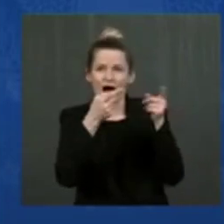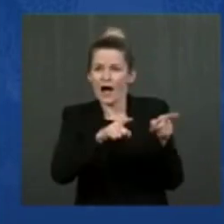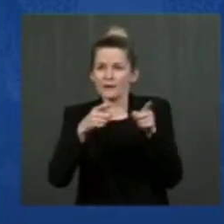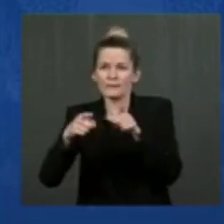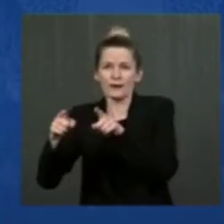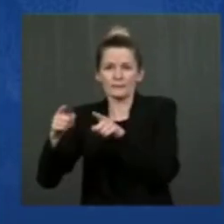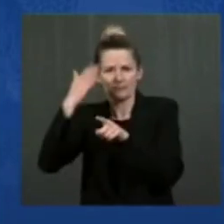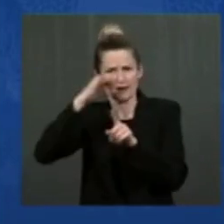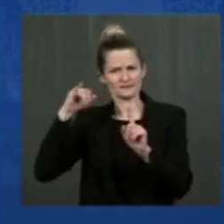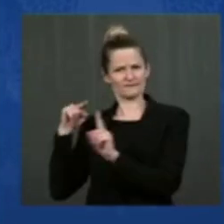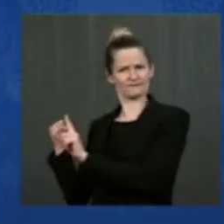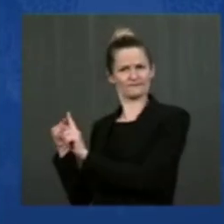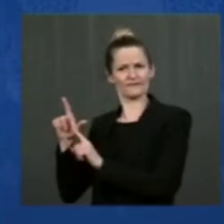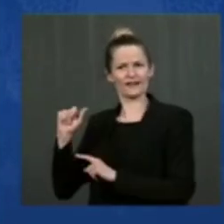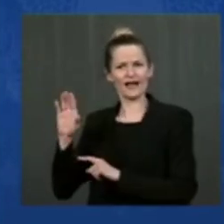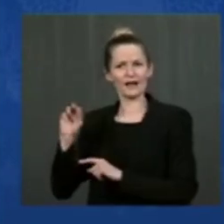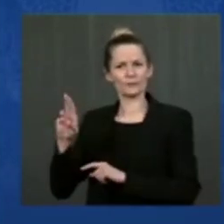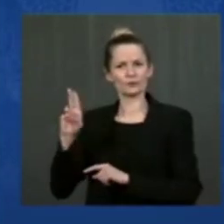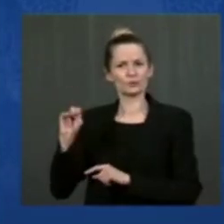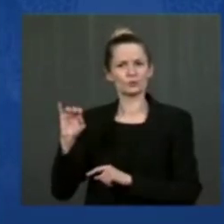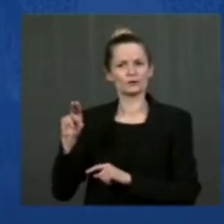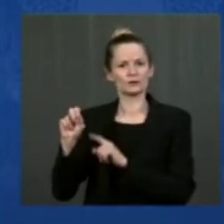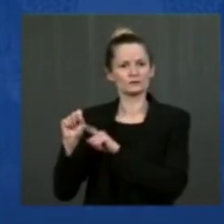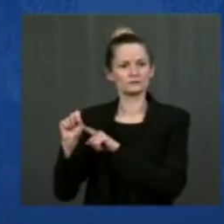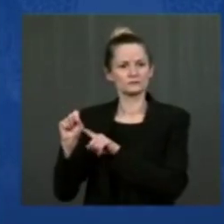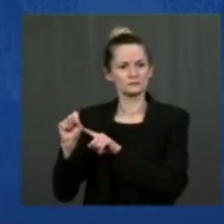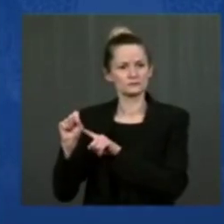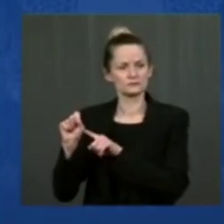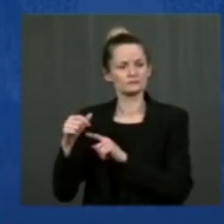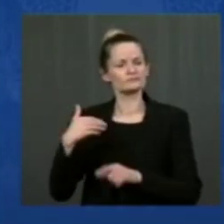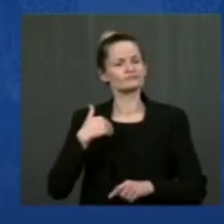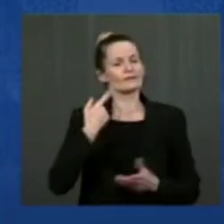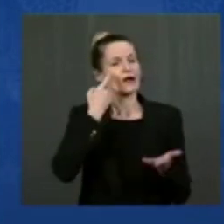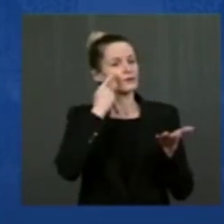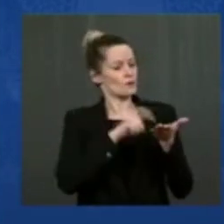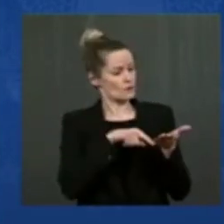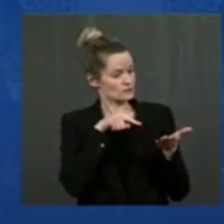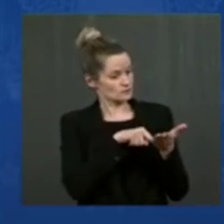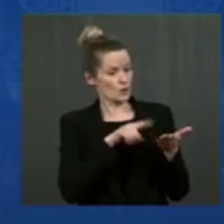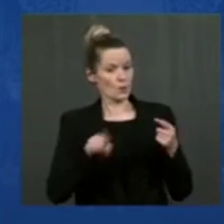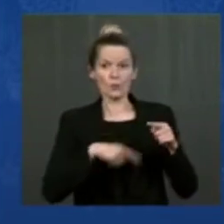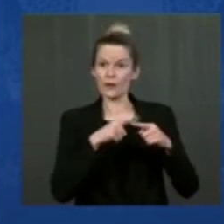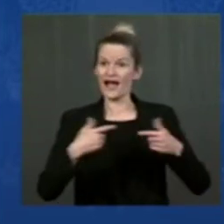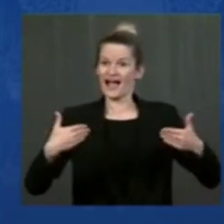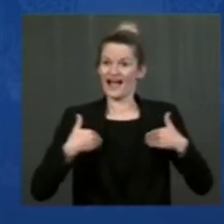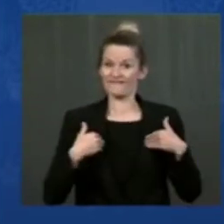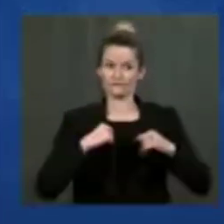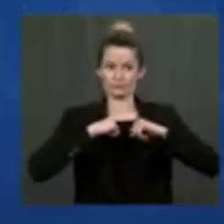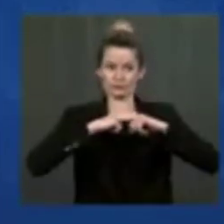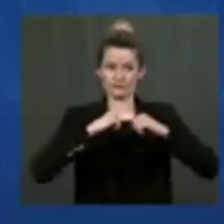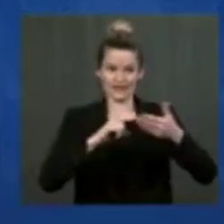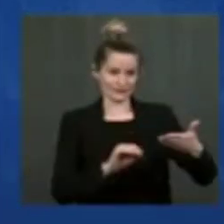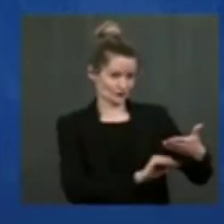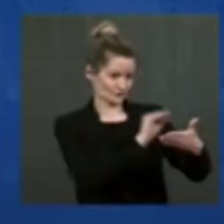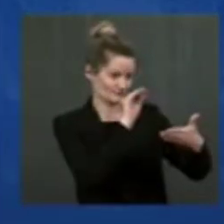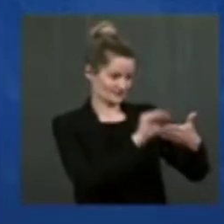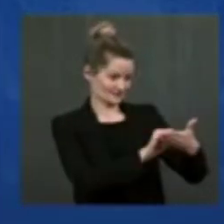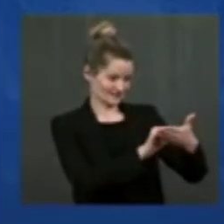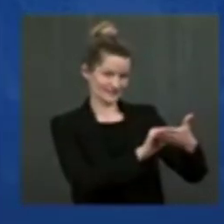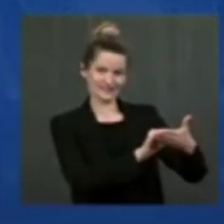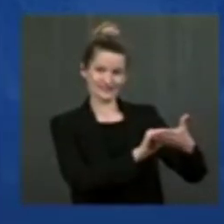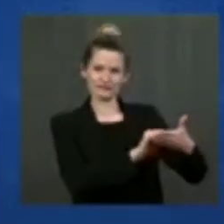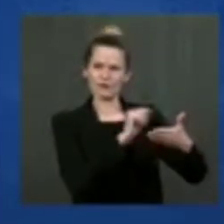do that, everybody benefits. Whether they belong to a union or not. Whether they belong to a union or